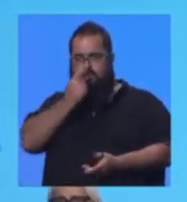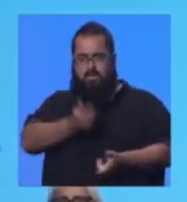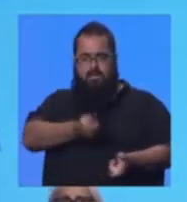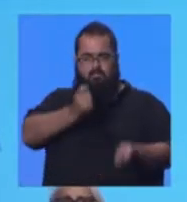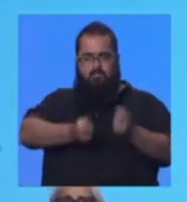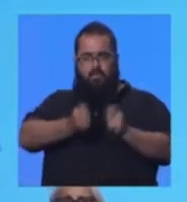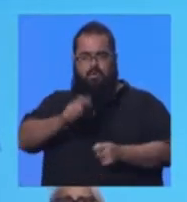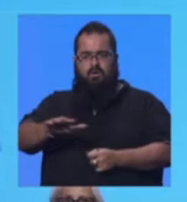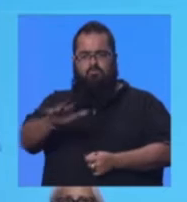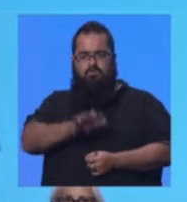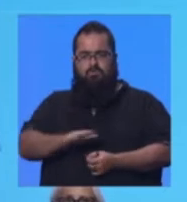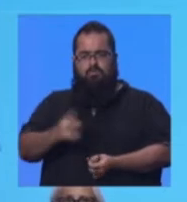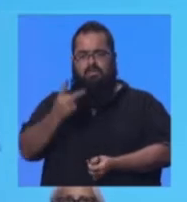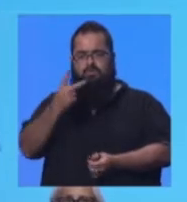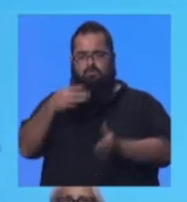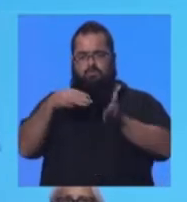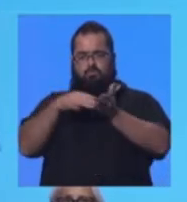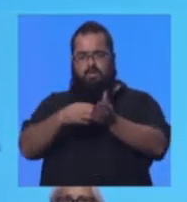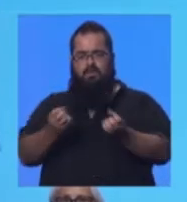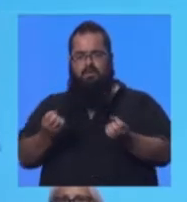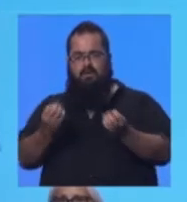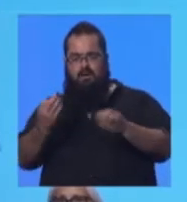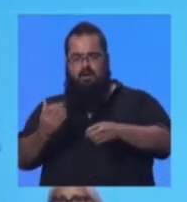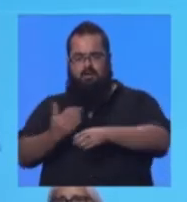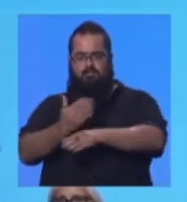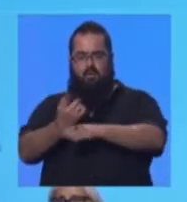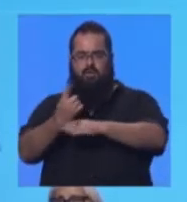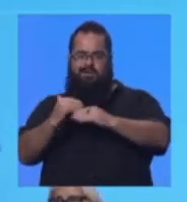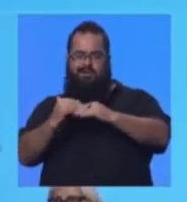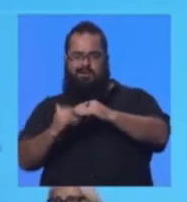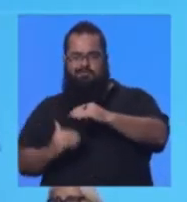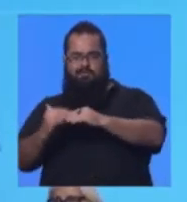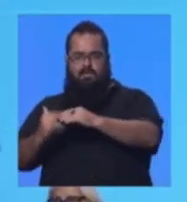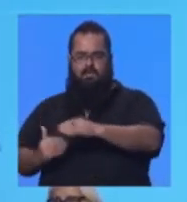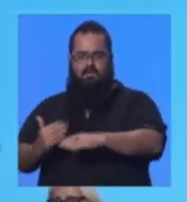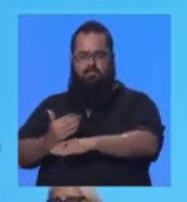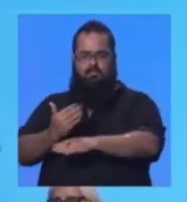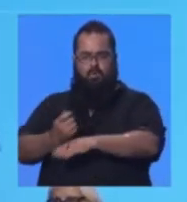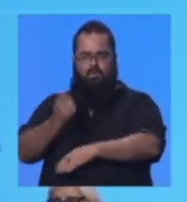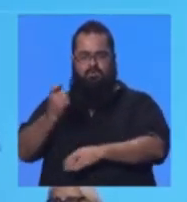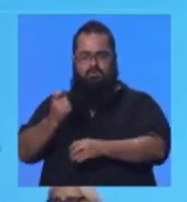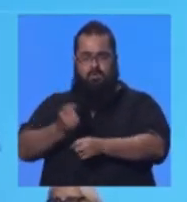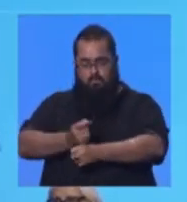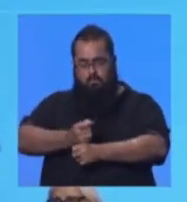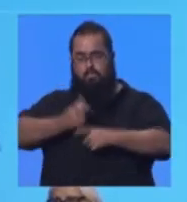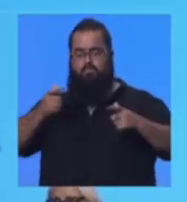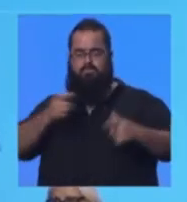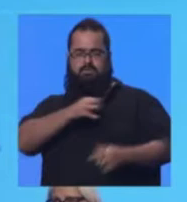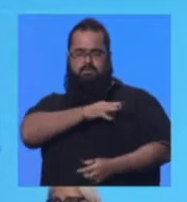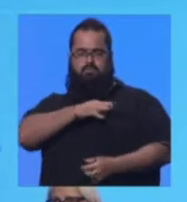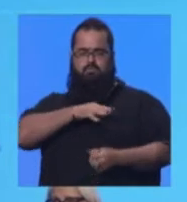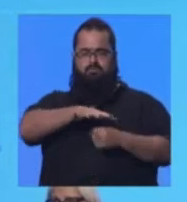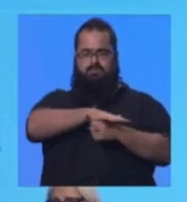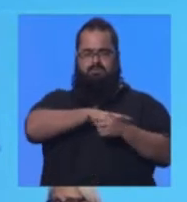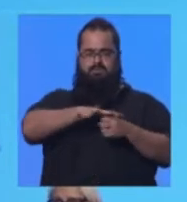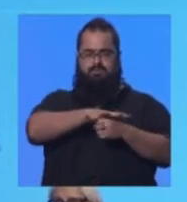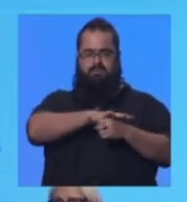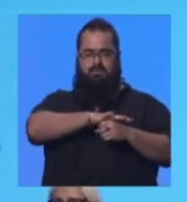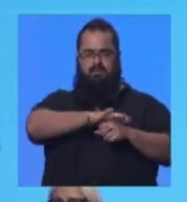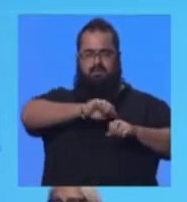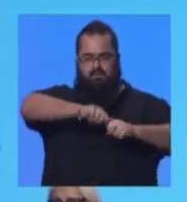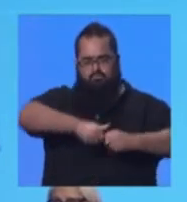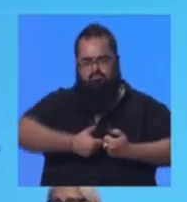approximately 2 million unemployed and underemployed, boosting the private sector, breathing life into